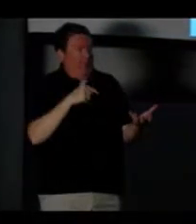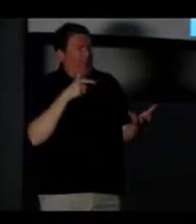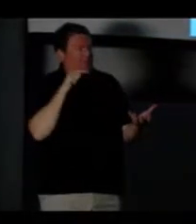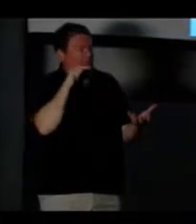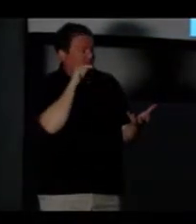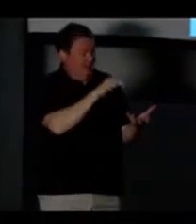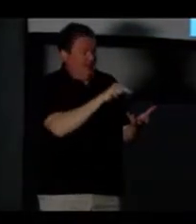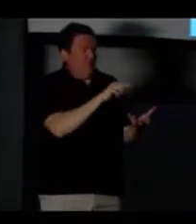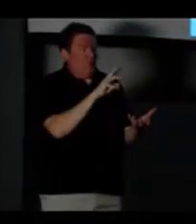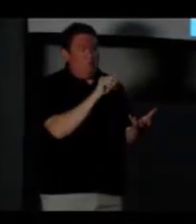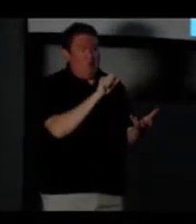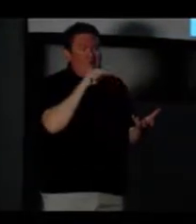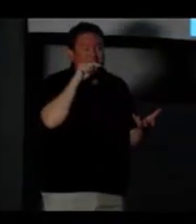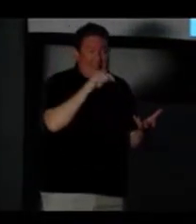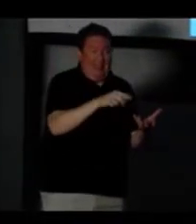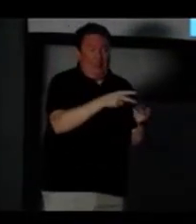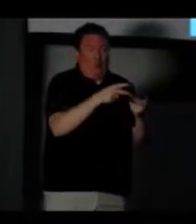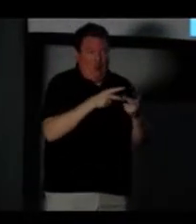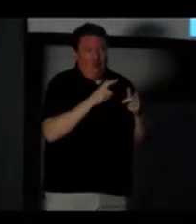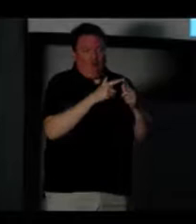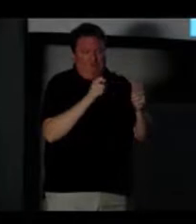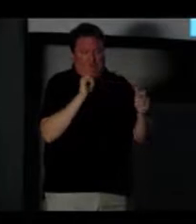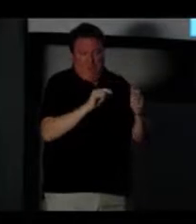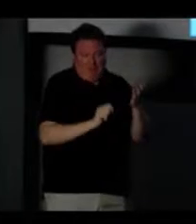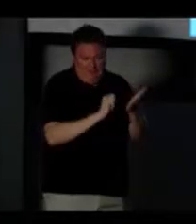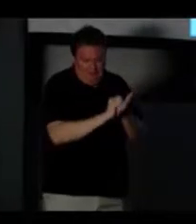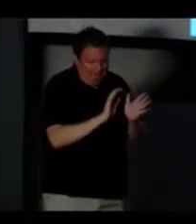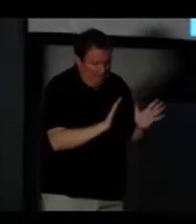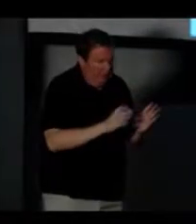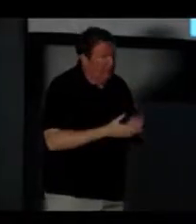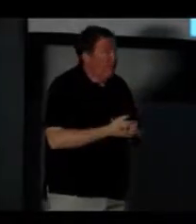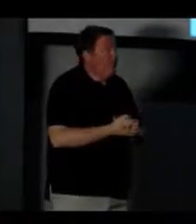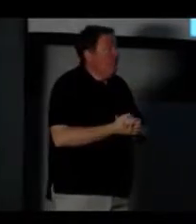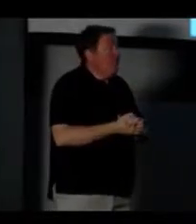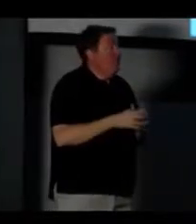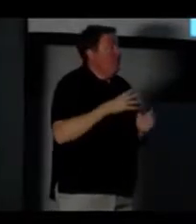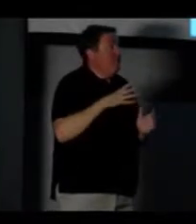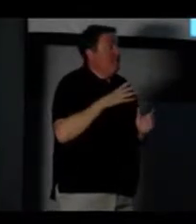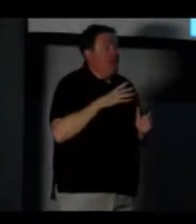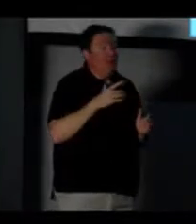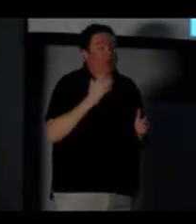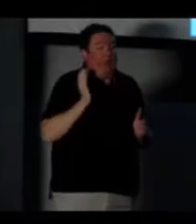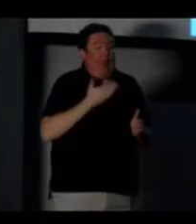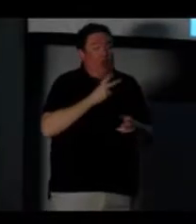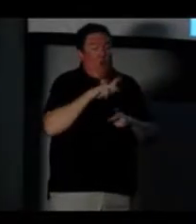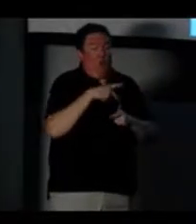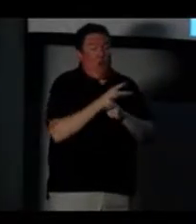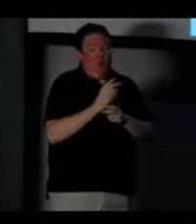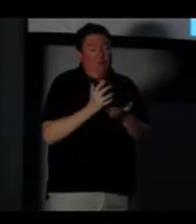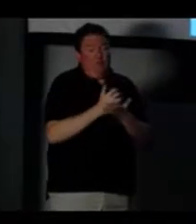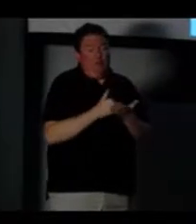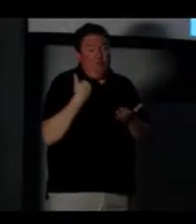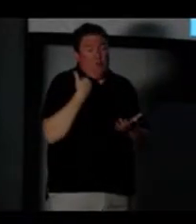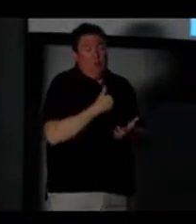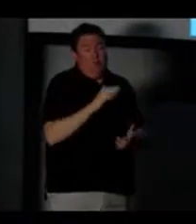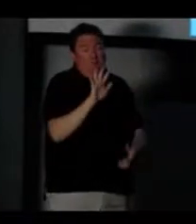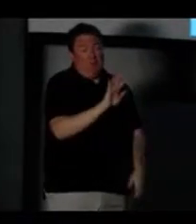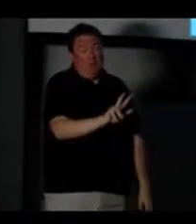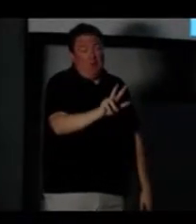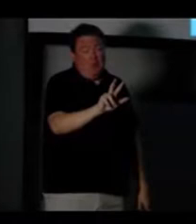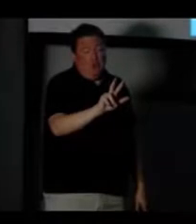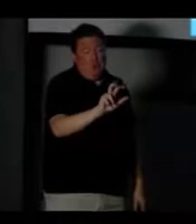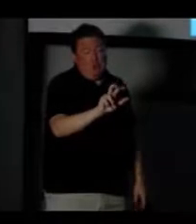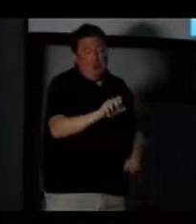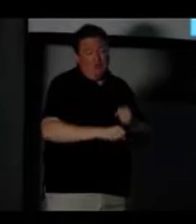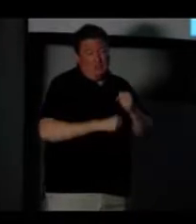location. Now remember, for our types of collections, we typically have that then going back about 300 years. A unique time